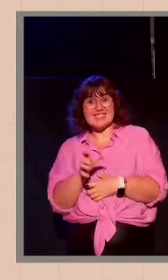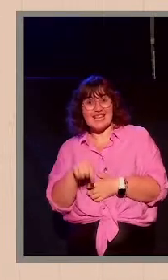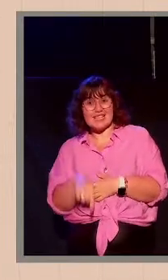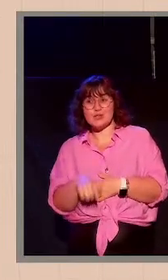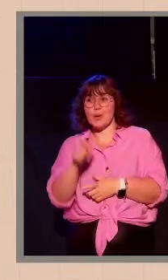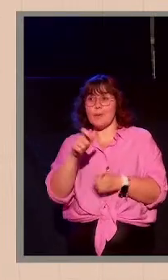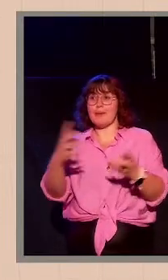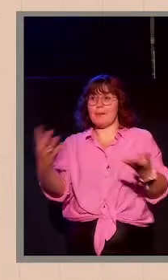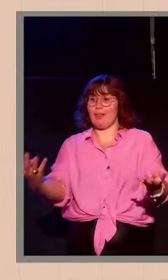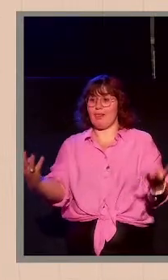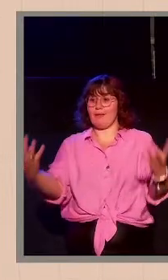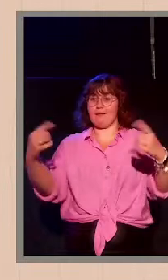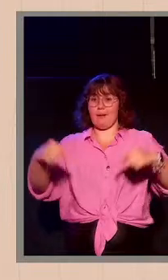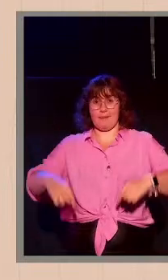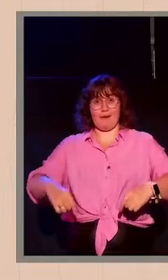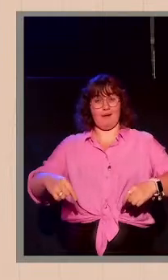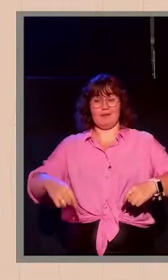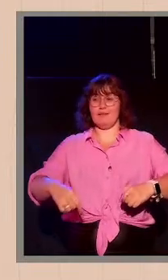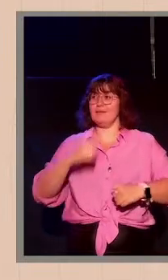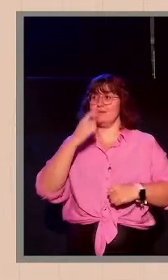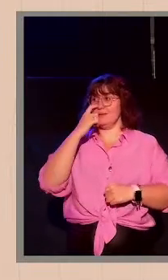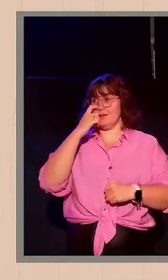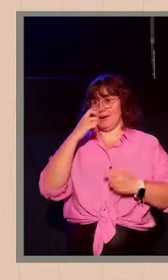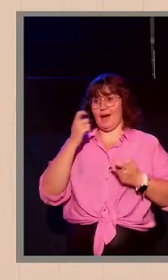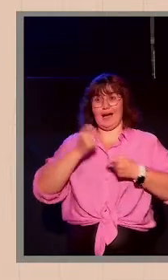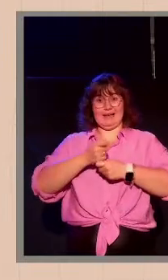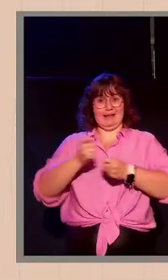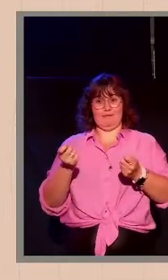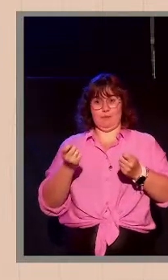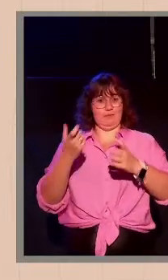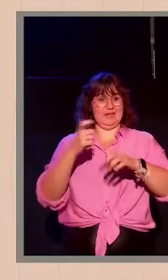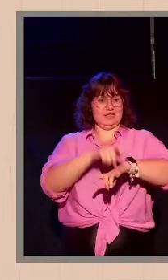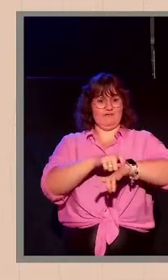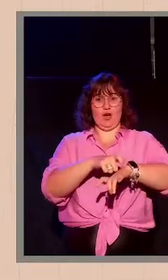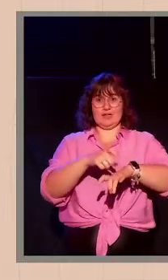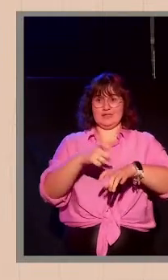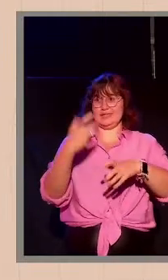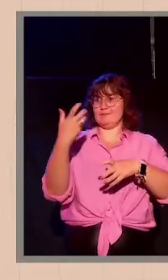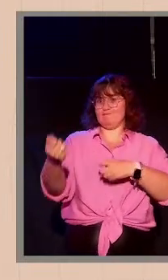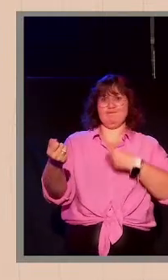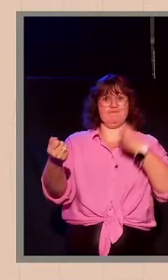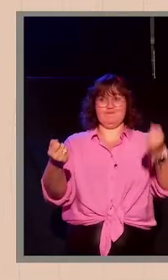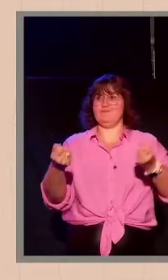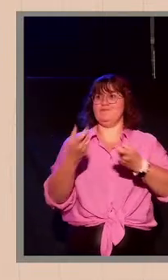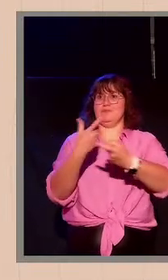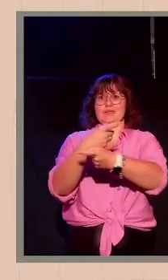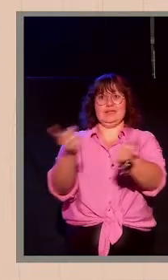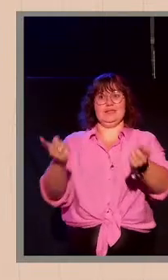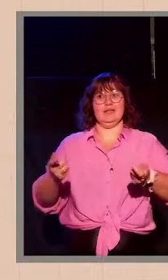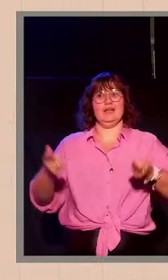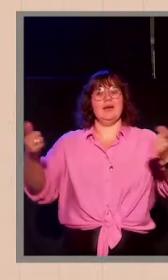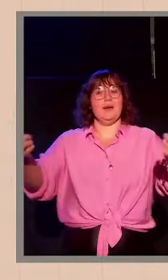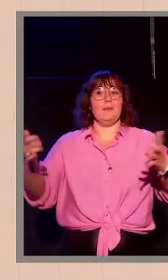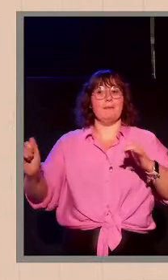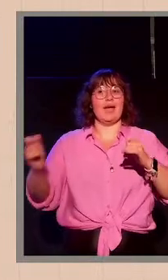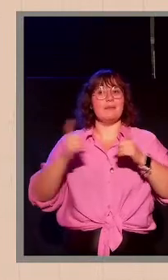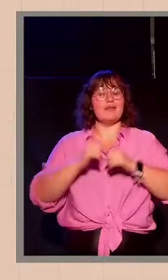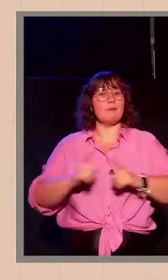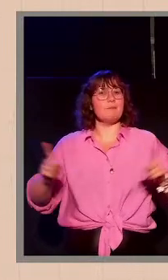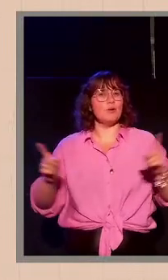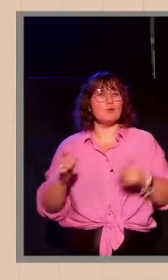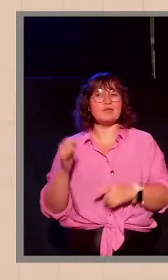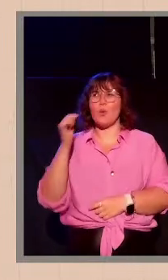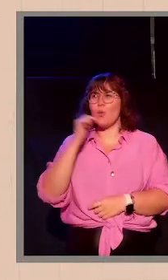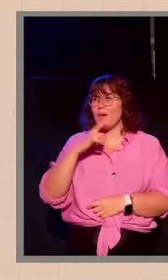in, I give them devices like this, and there might be music, there might be these weird sounds